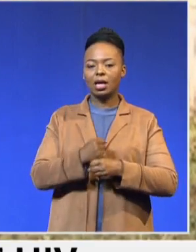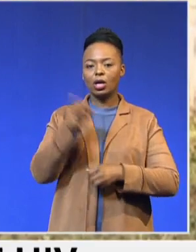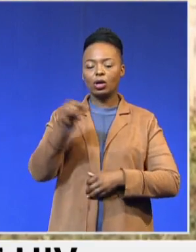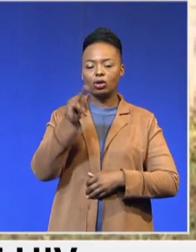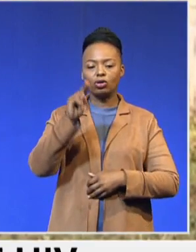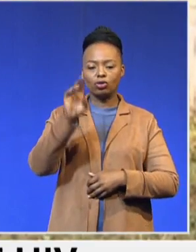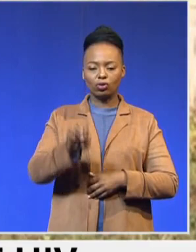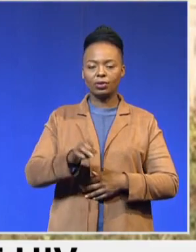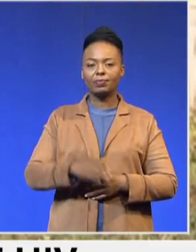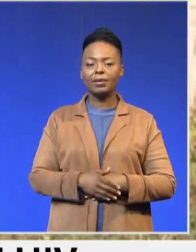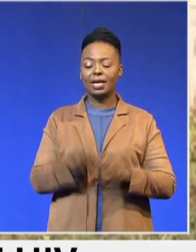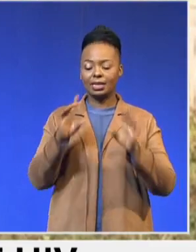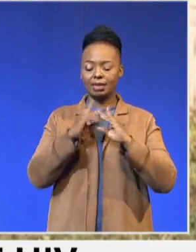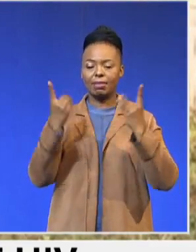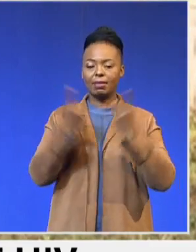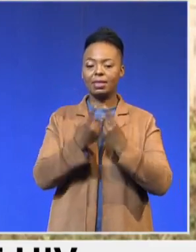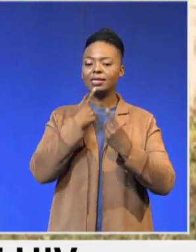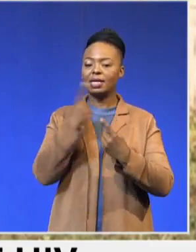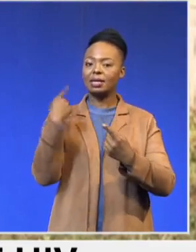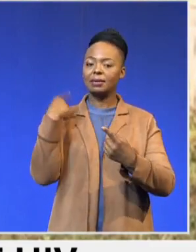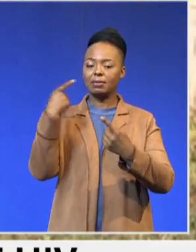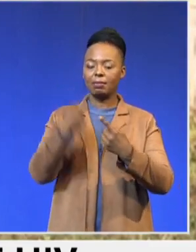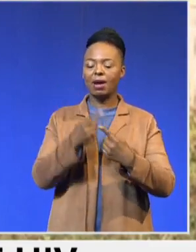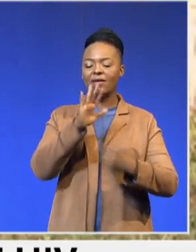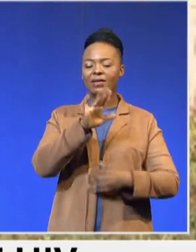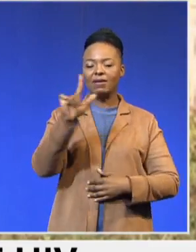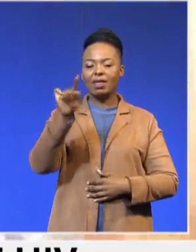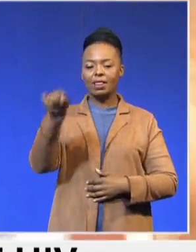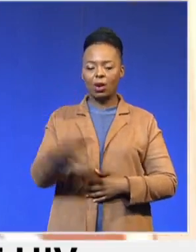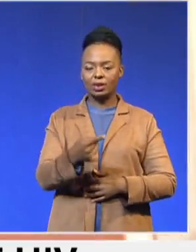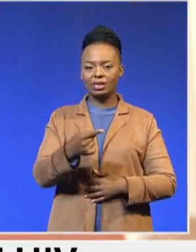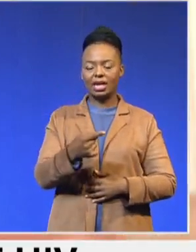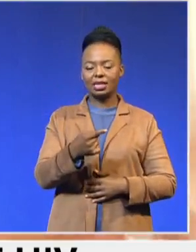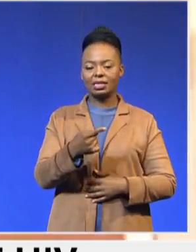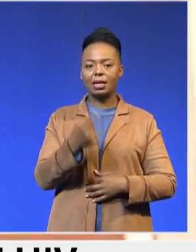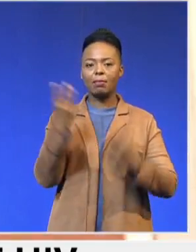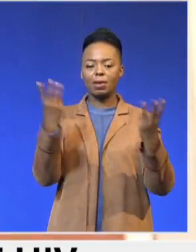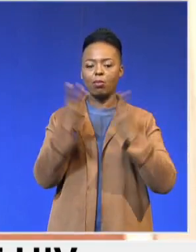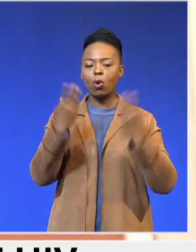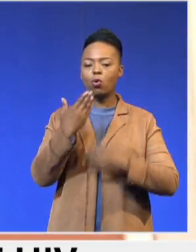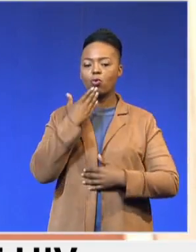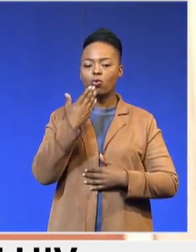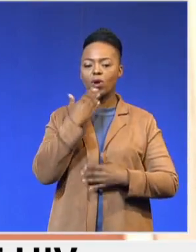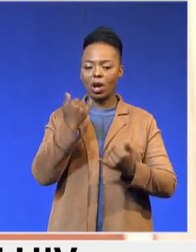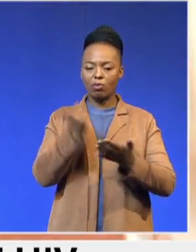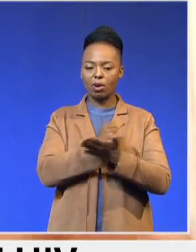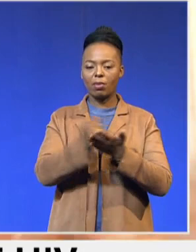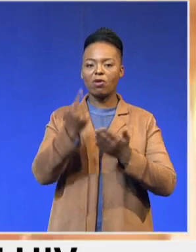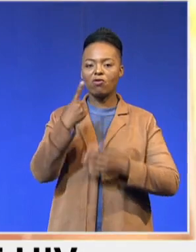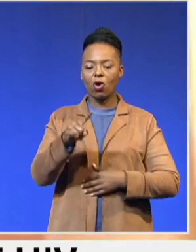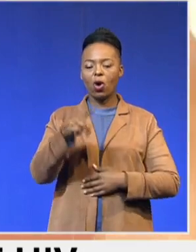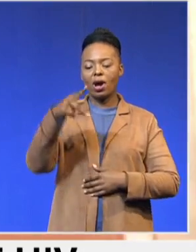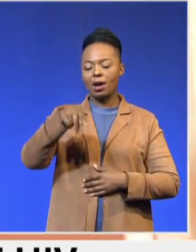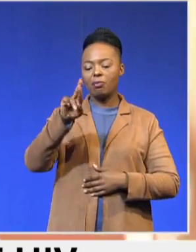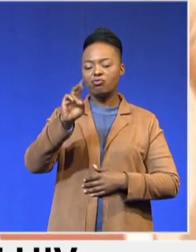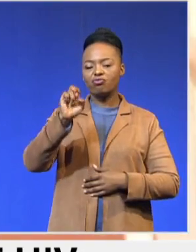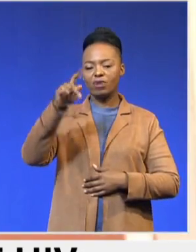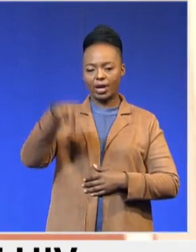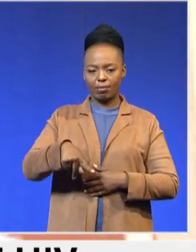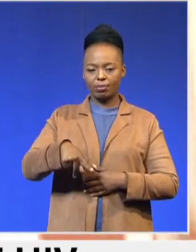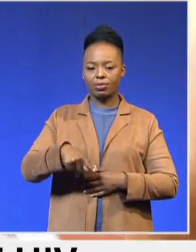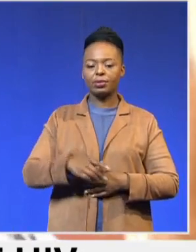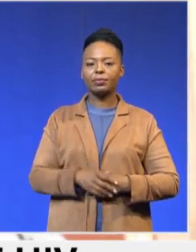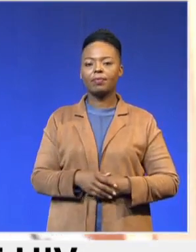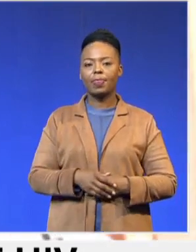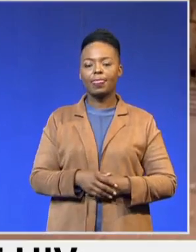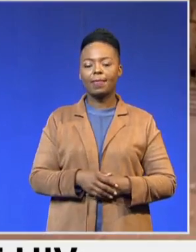says so far they have reached over 57,000 clients that they helped enroll on PrEP through their campaigns.